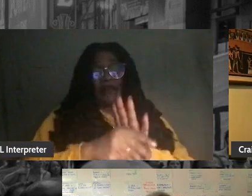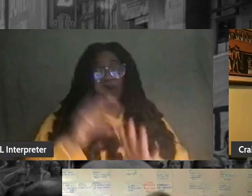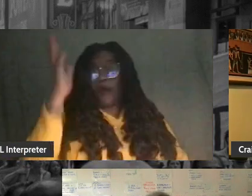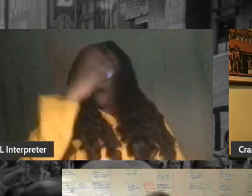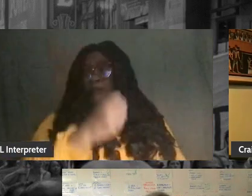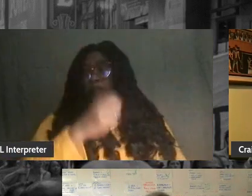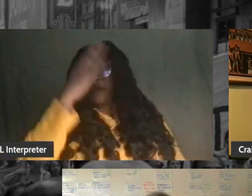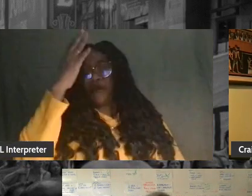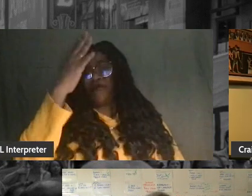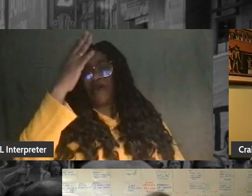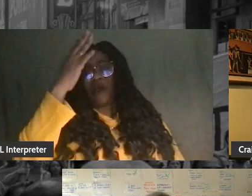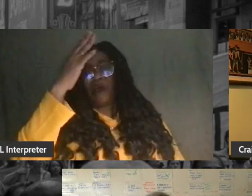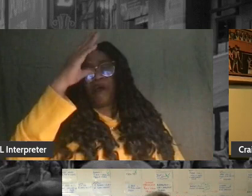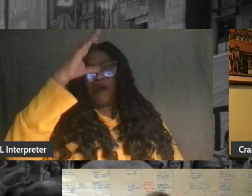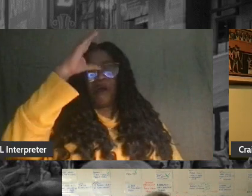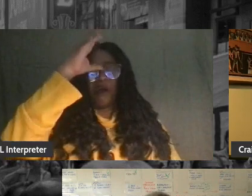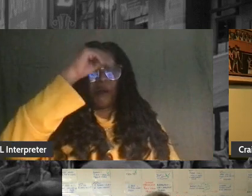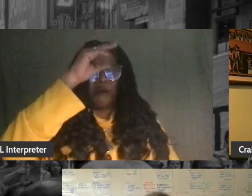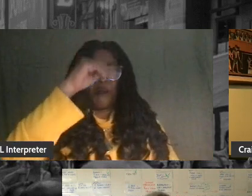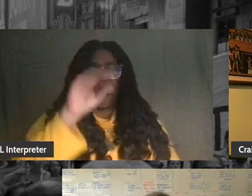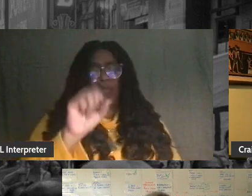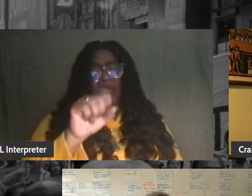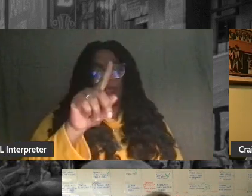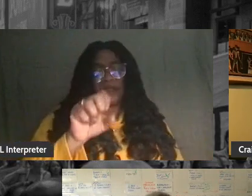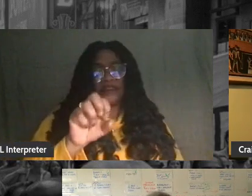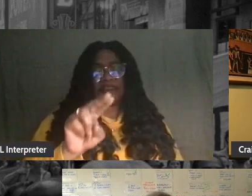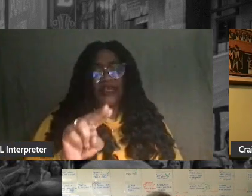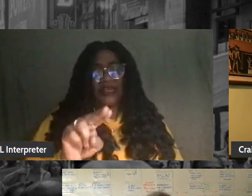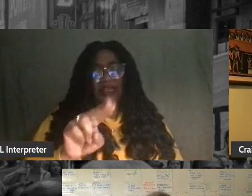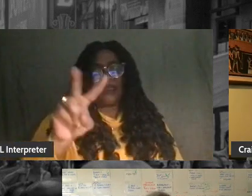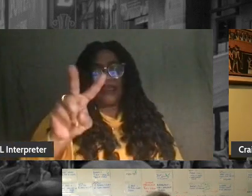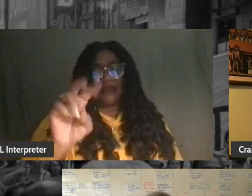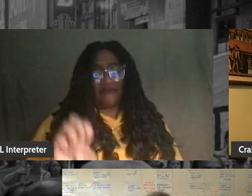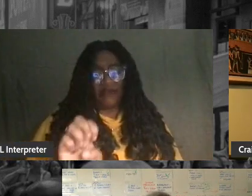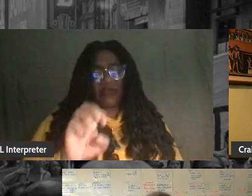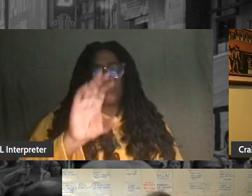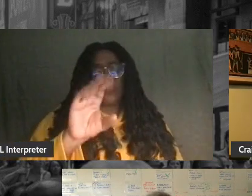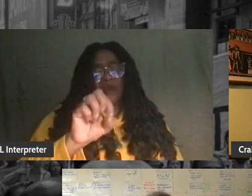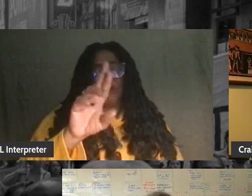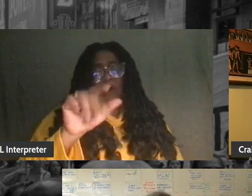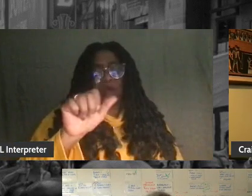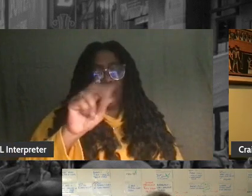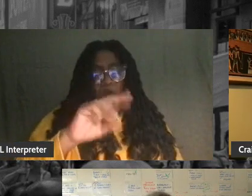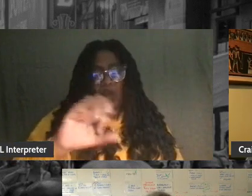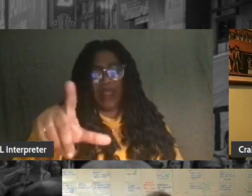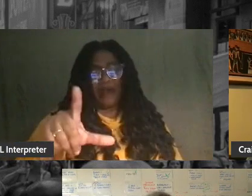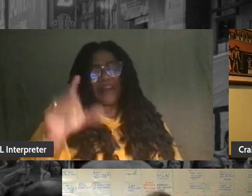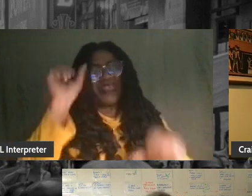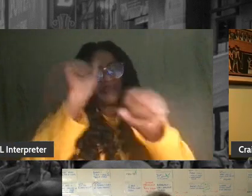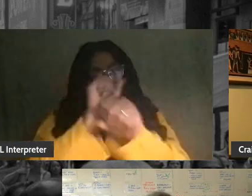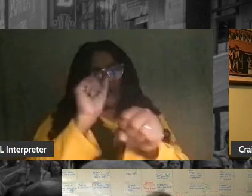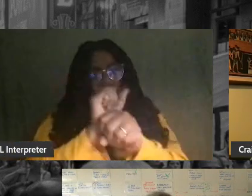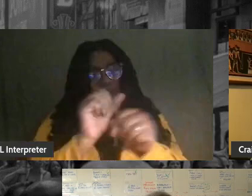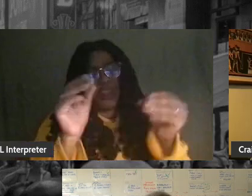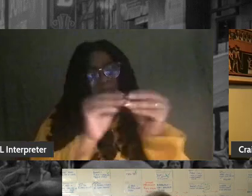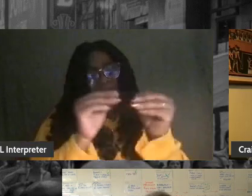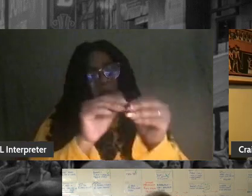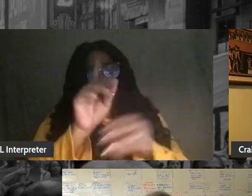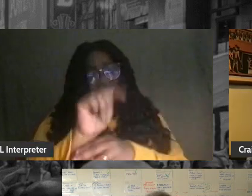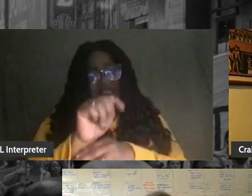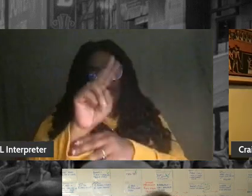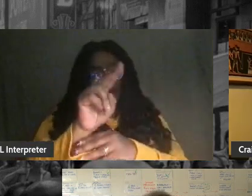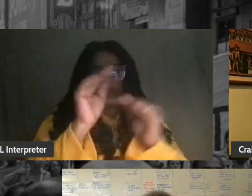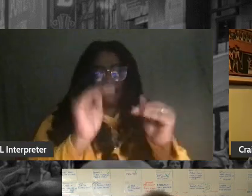Steve Carell and Timothy Chalamet. Like Hannah, Luke has started working more in television, having written and been an